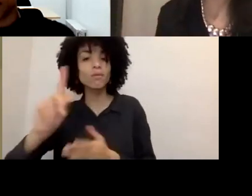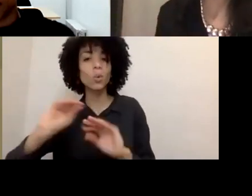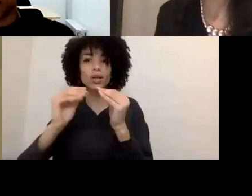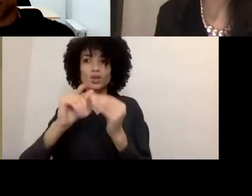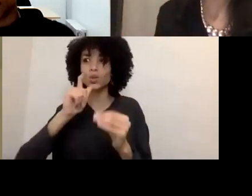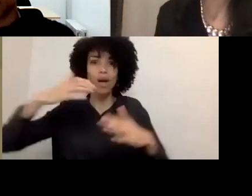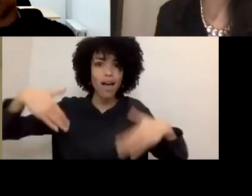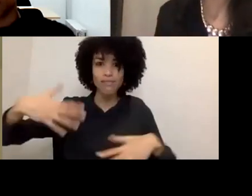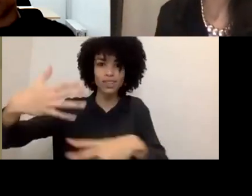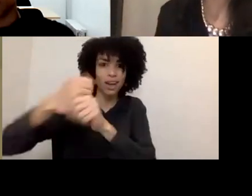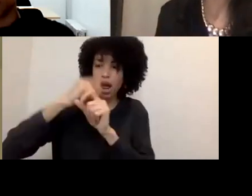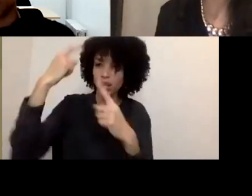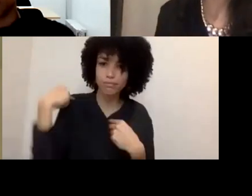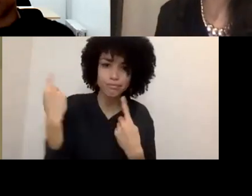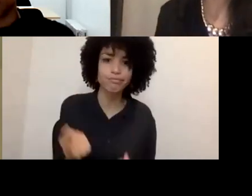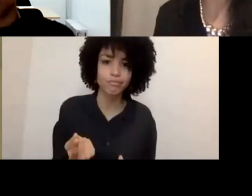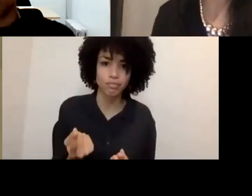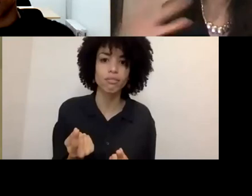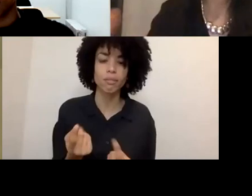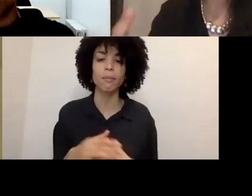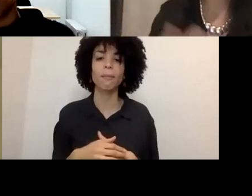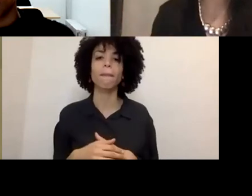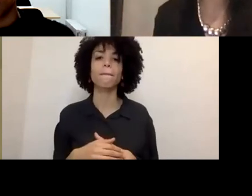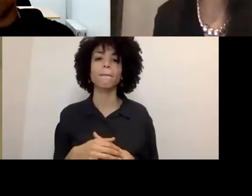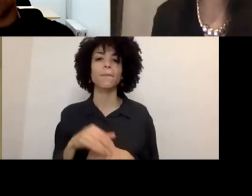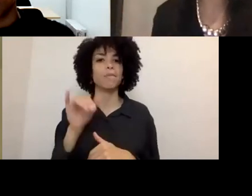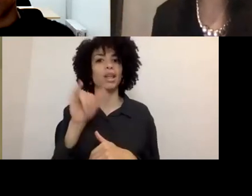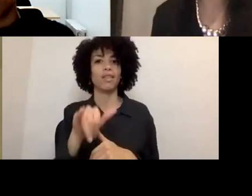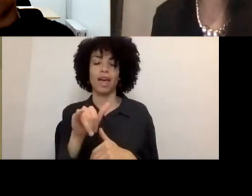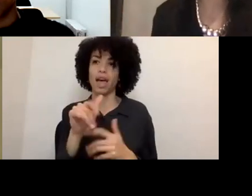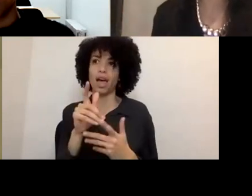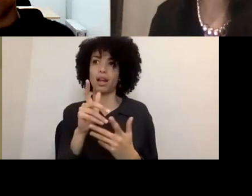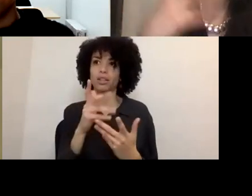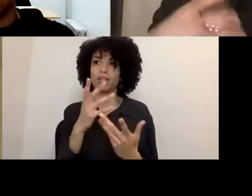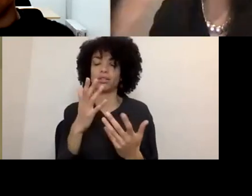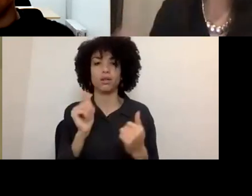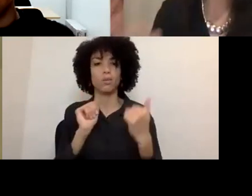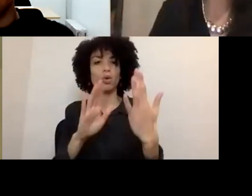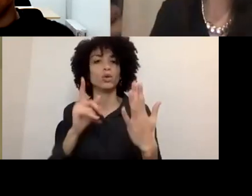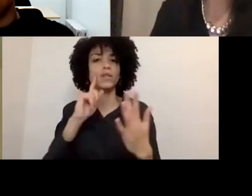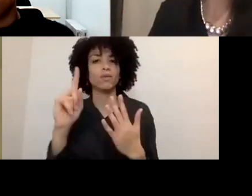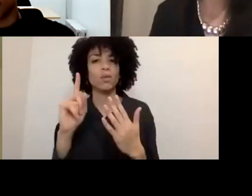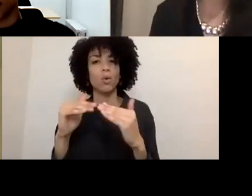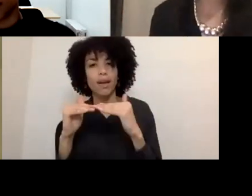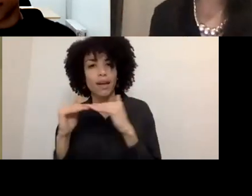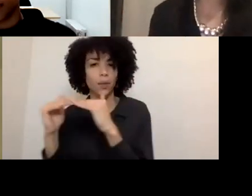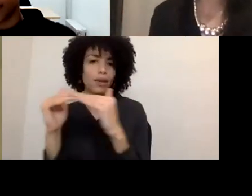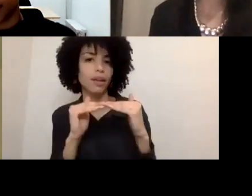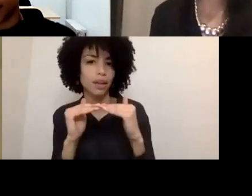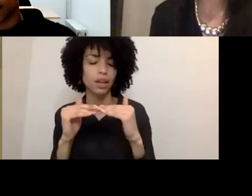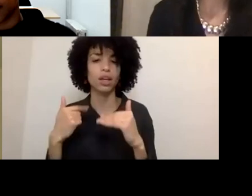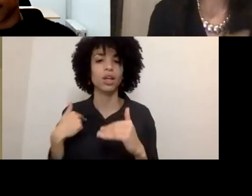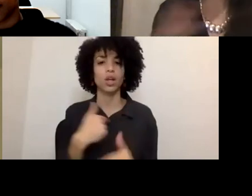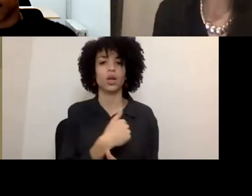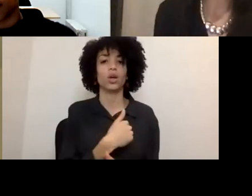that is certainly, a really strong approach towards building equity in the field, because we have to free up new resources for folks who have